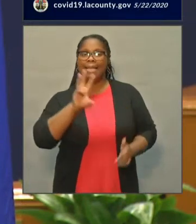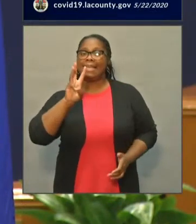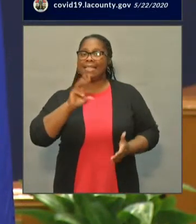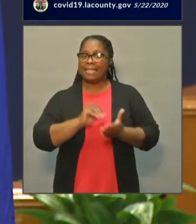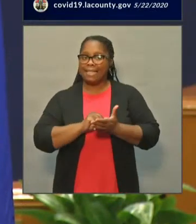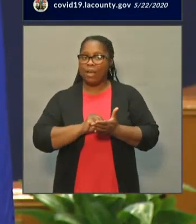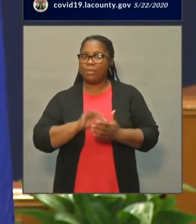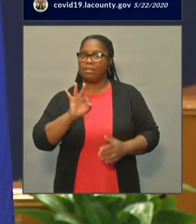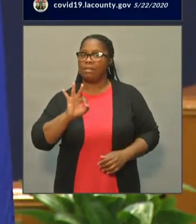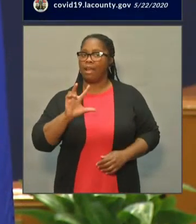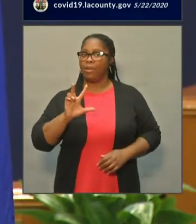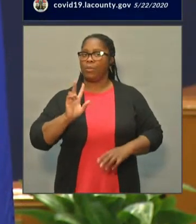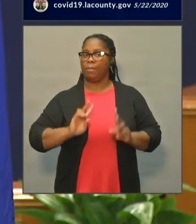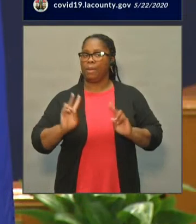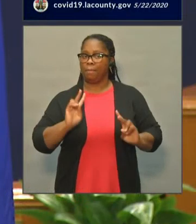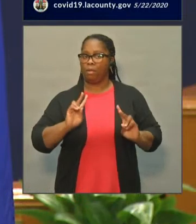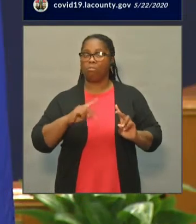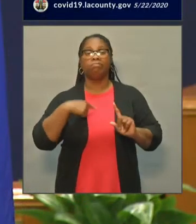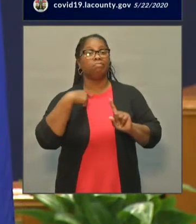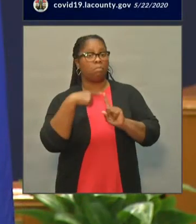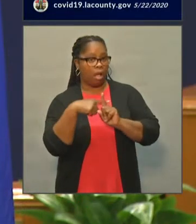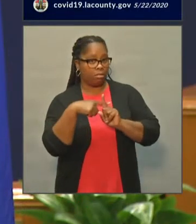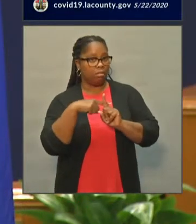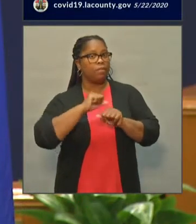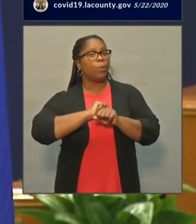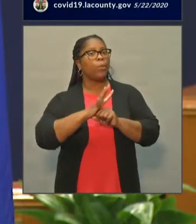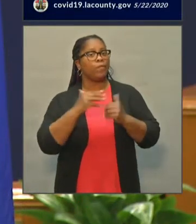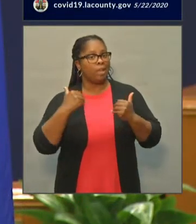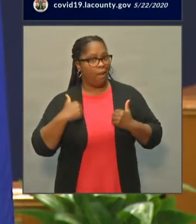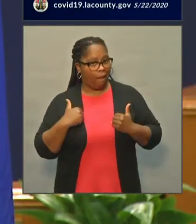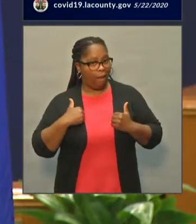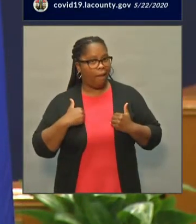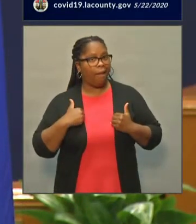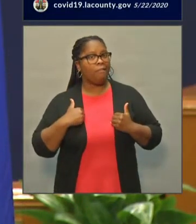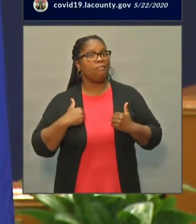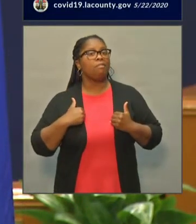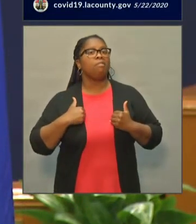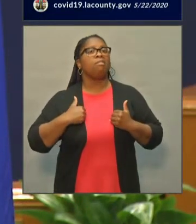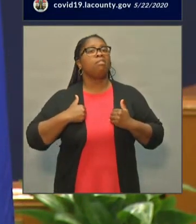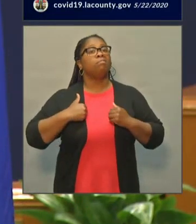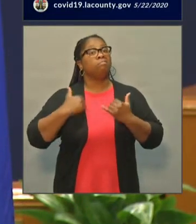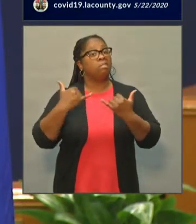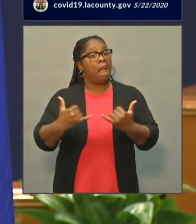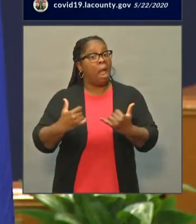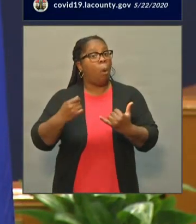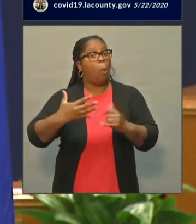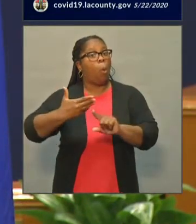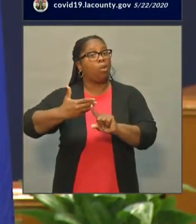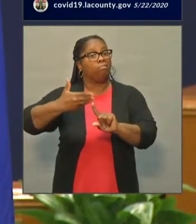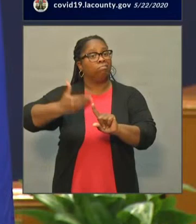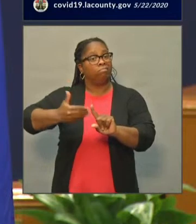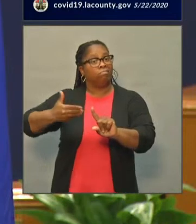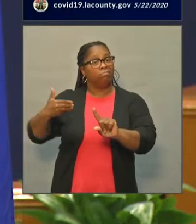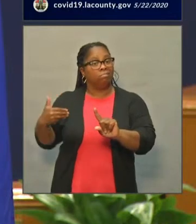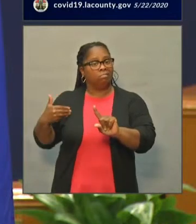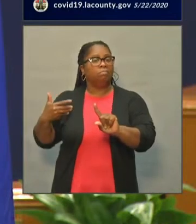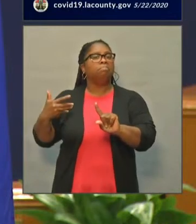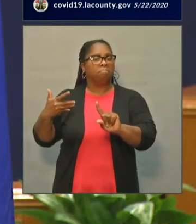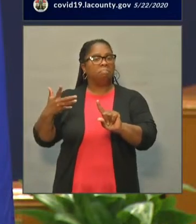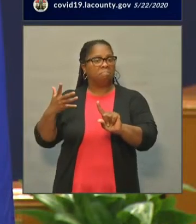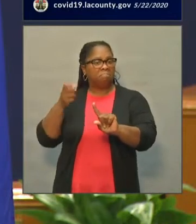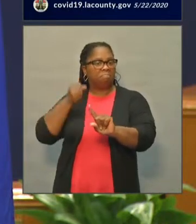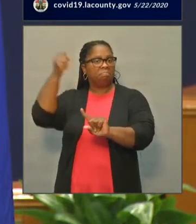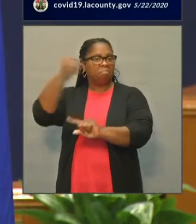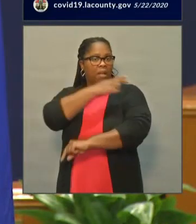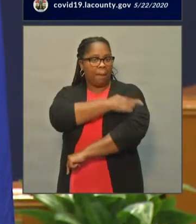6,093 people who have tested positive for COVID-19, and at some point during their illness, they were hospitalized for the virus.